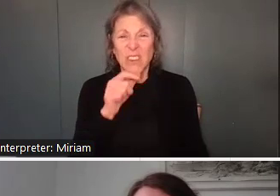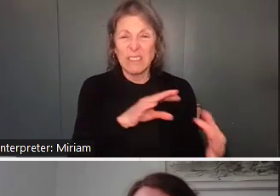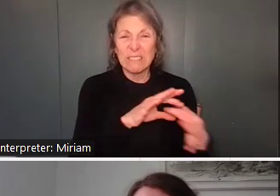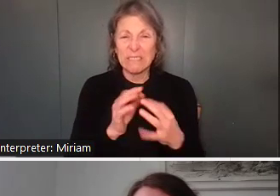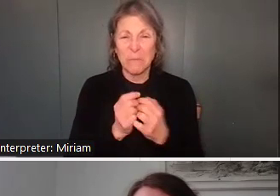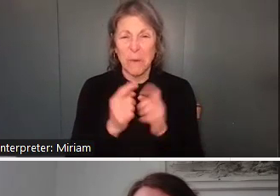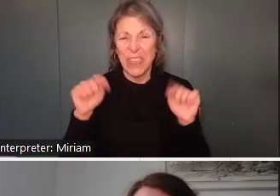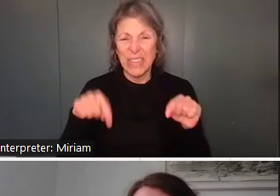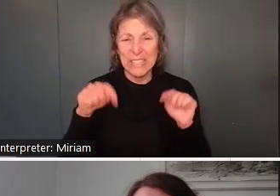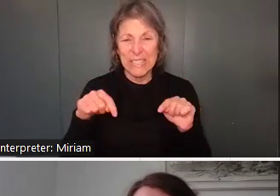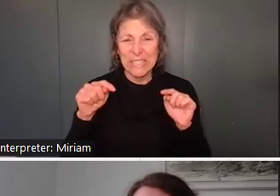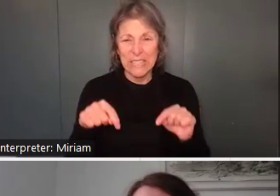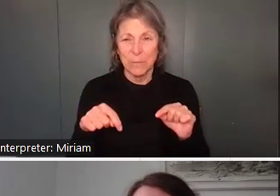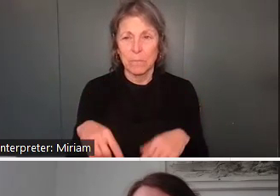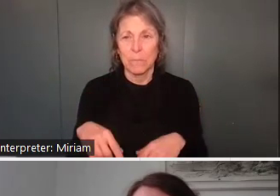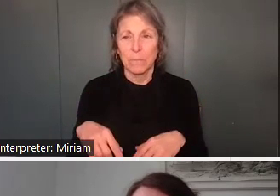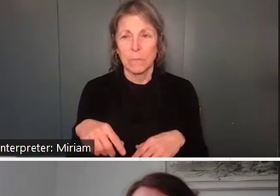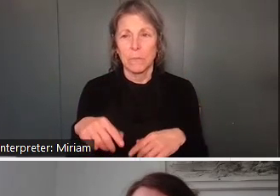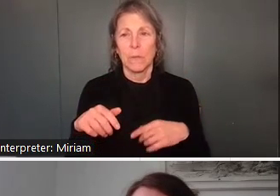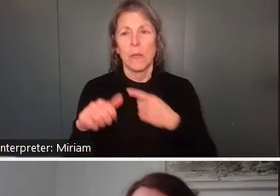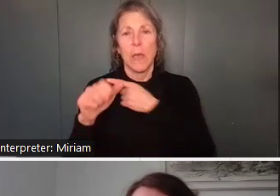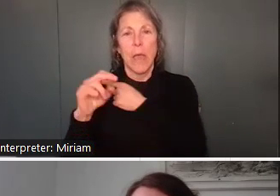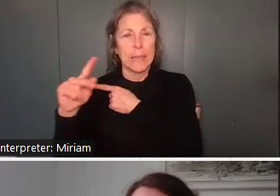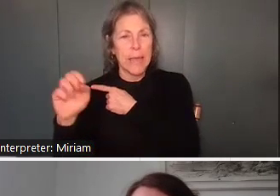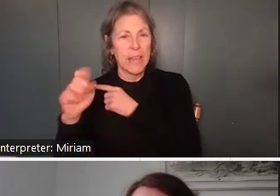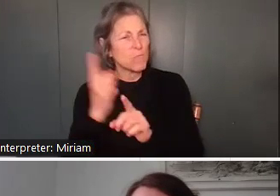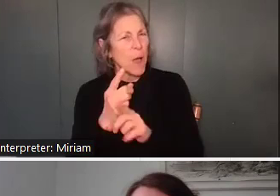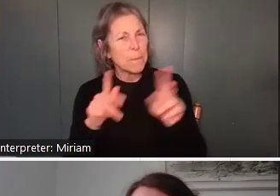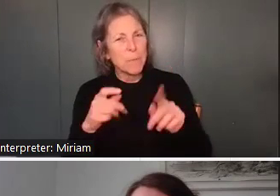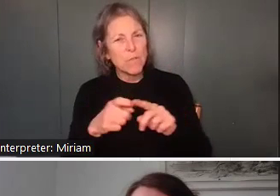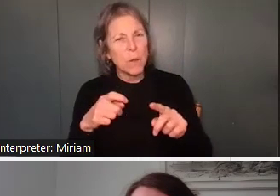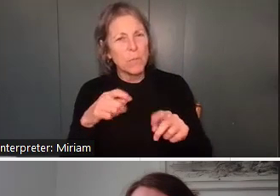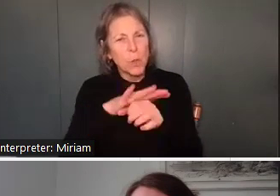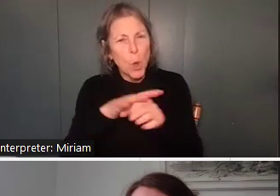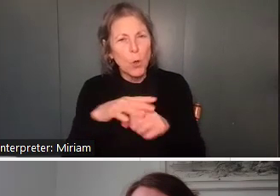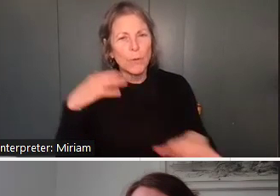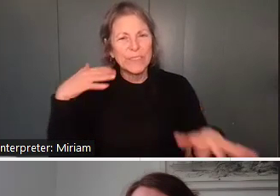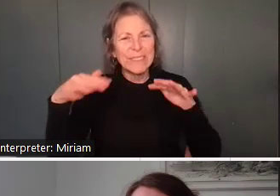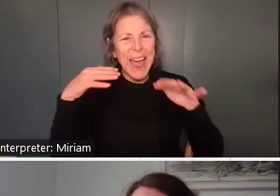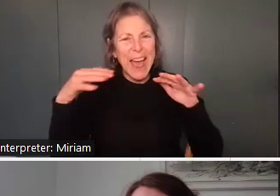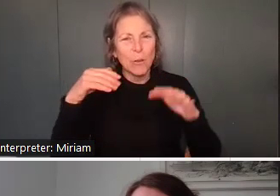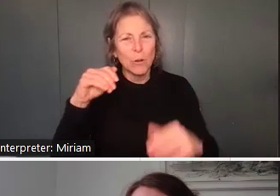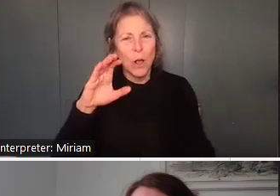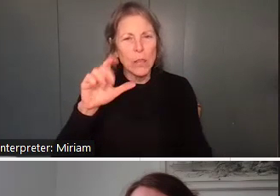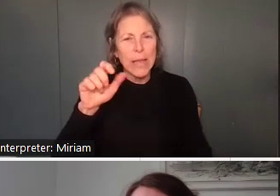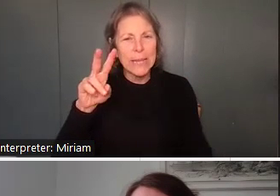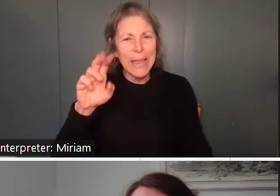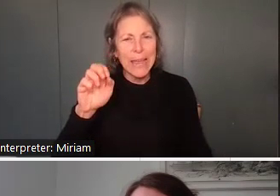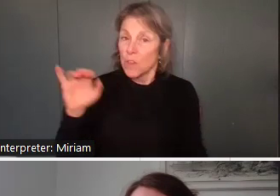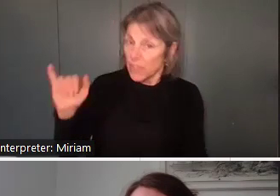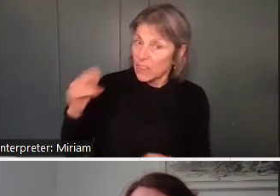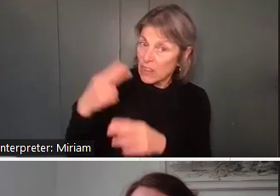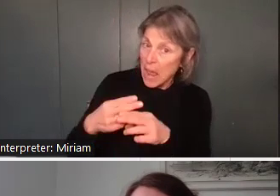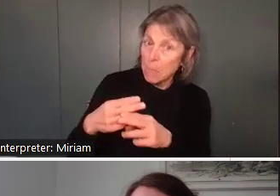this. Right, like someone from the local, what is it, Sound Collective? Yeah, what is that called? Is that the name of it? I believe